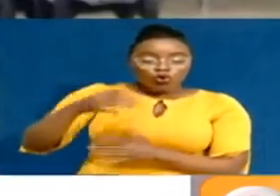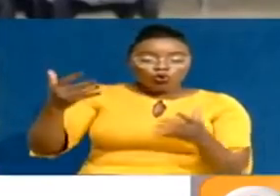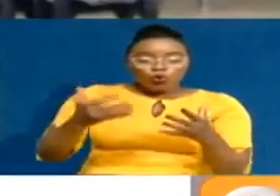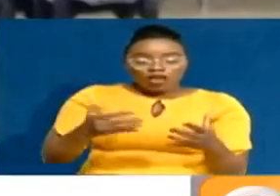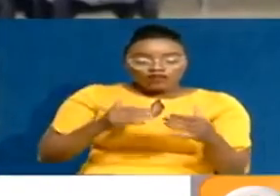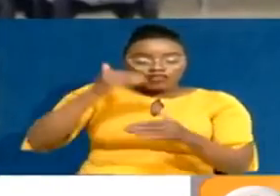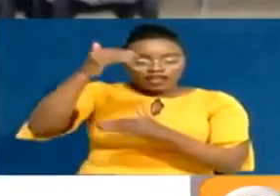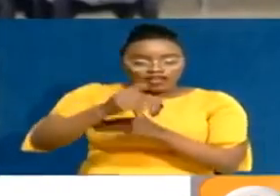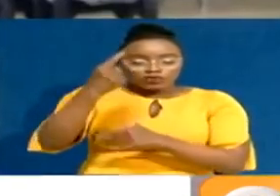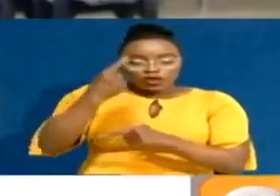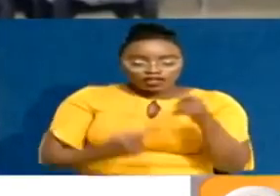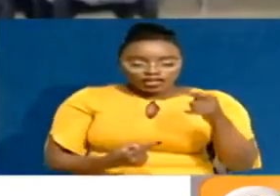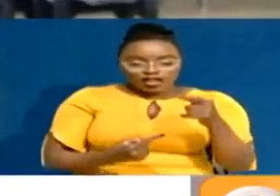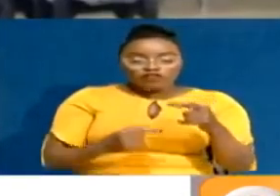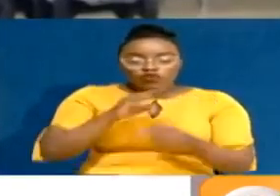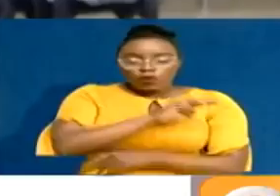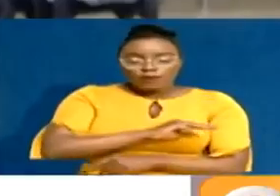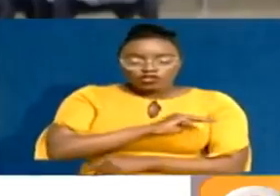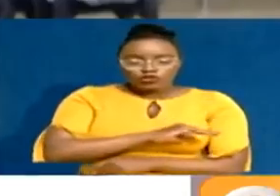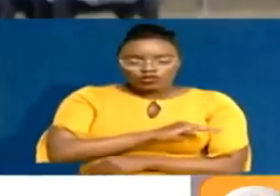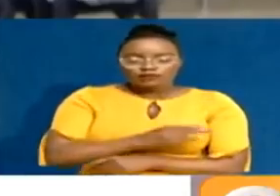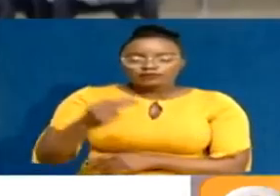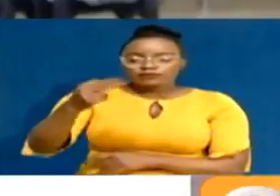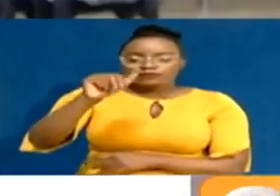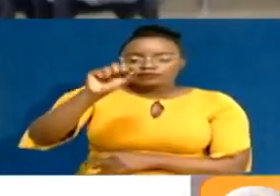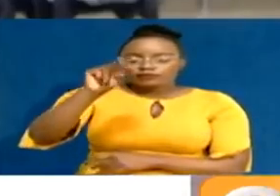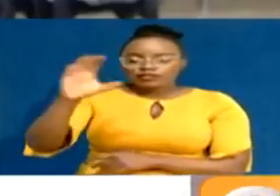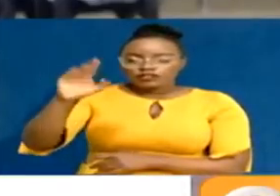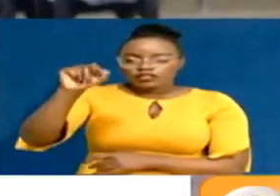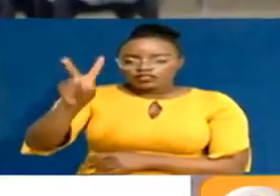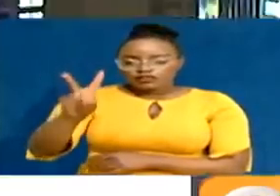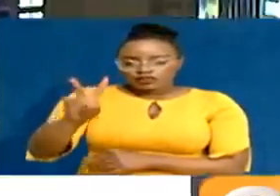will be in the next 1 year for the mission. Hassan Mugambi, Citizen TV.